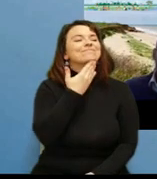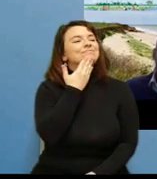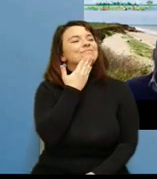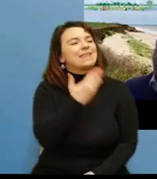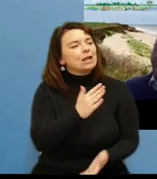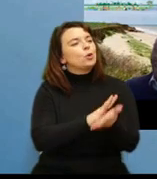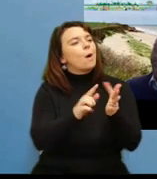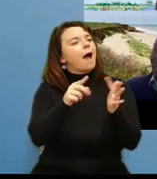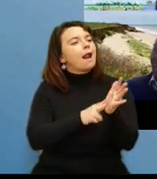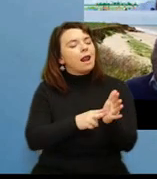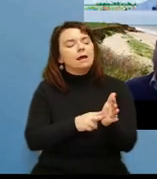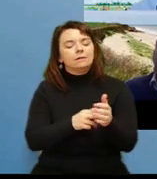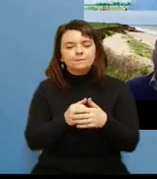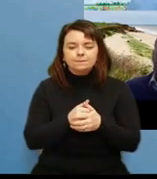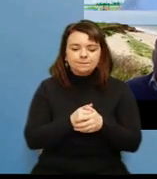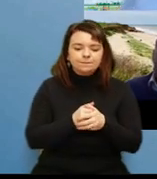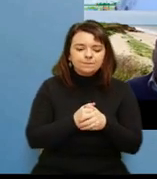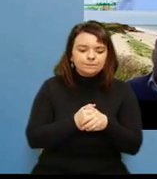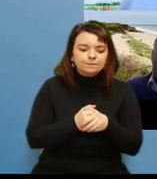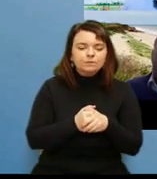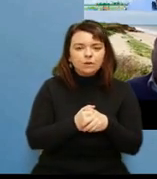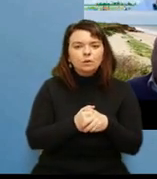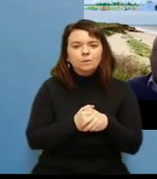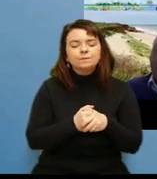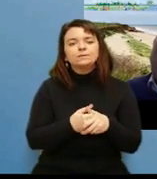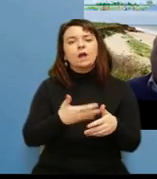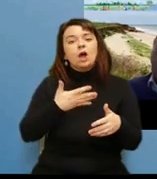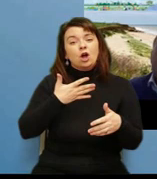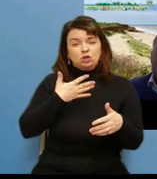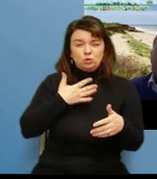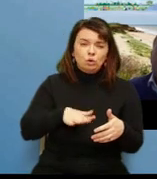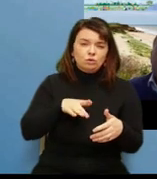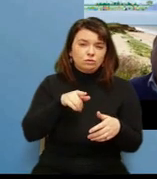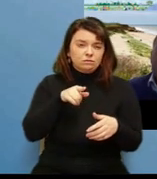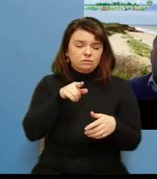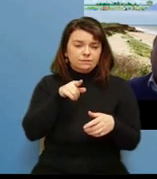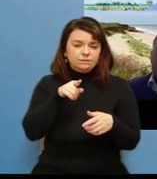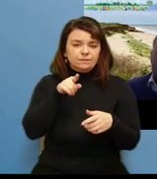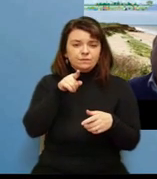Thank you, Hein. I will take the paper as read, but I just want to draw